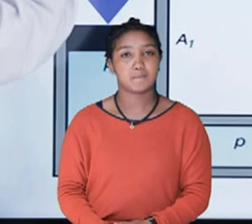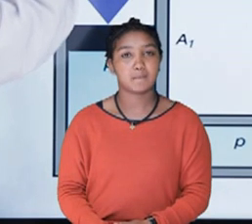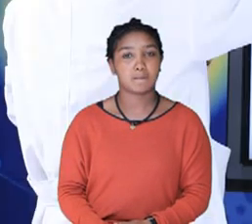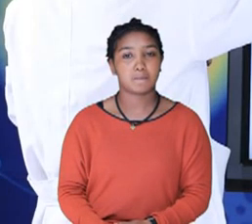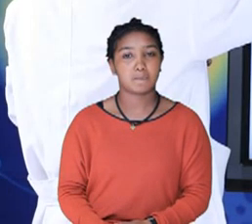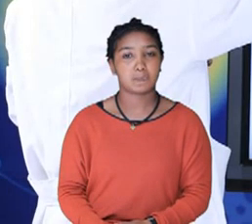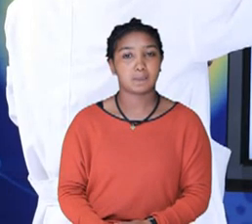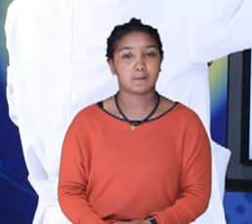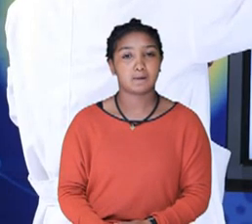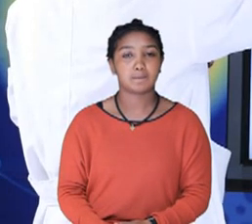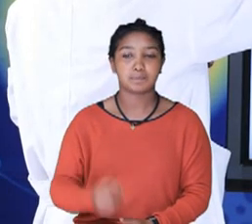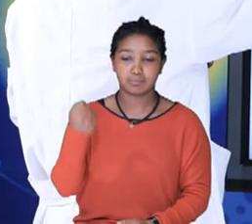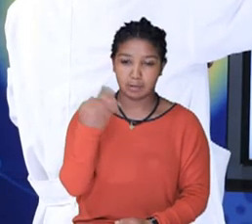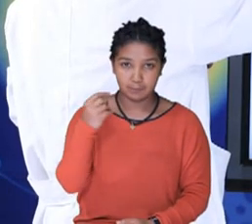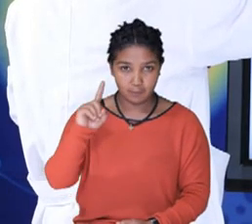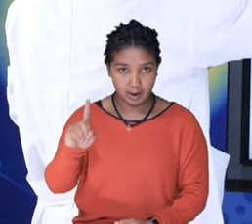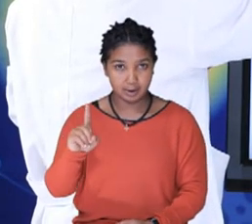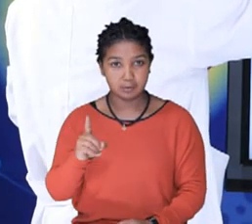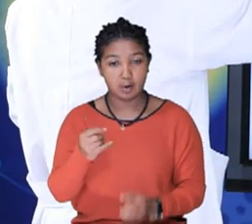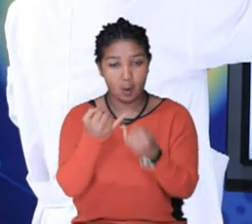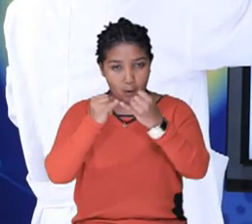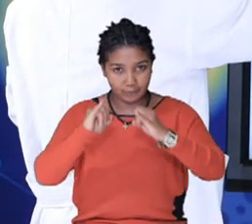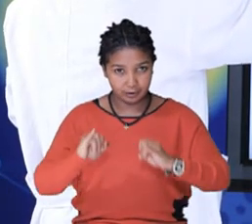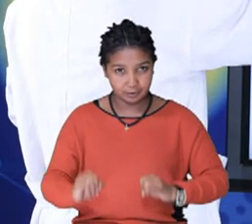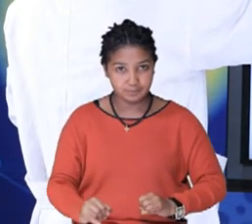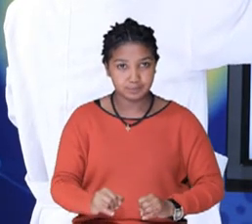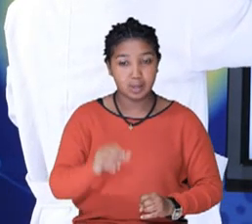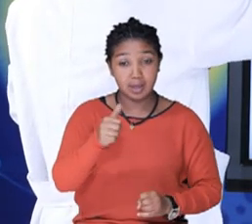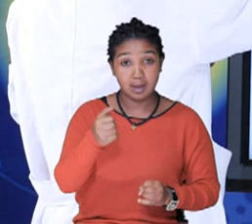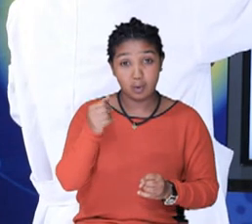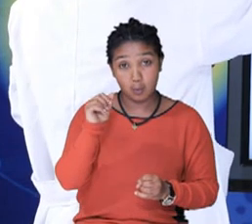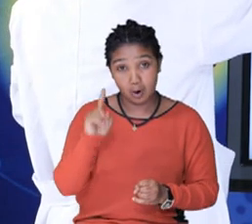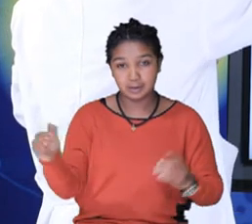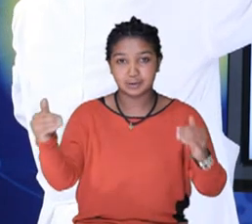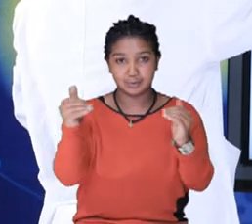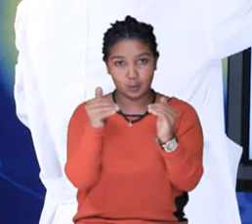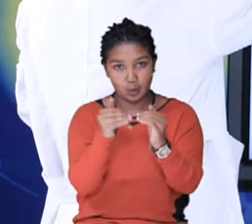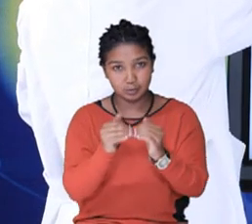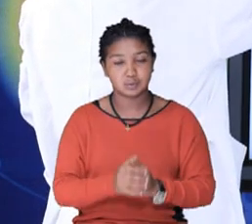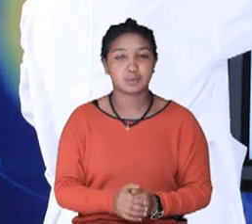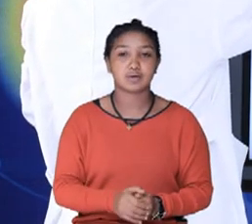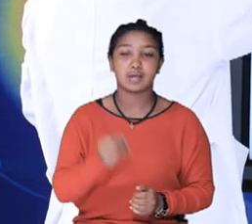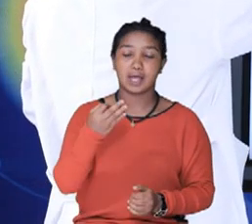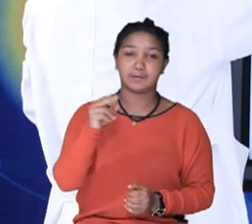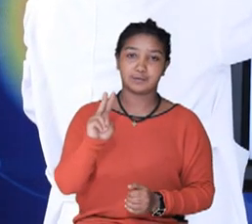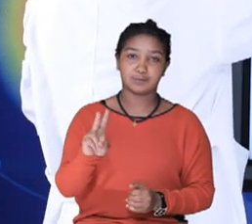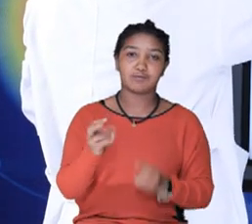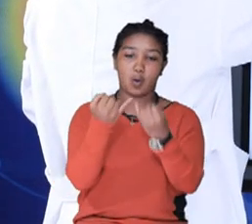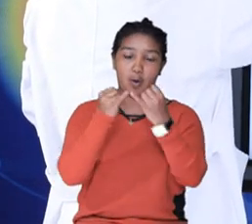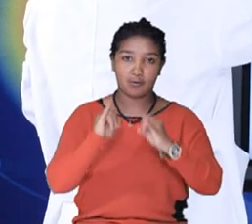F1 over A1 is equals to